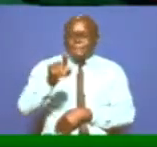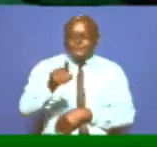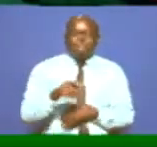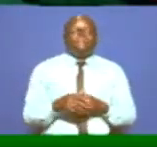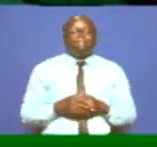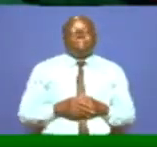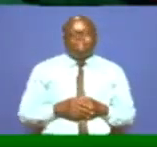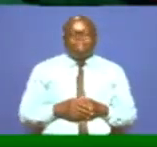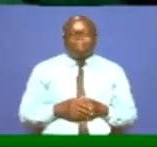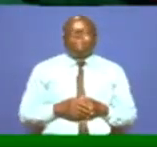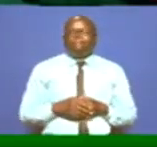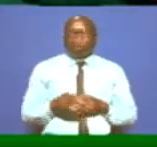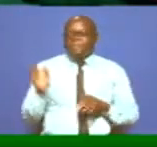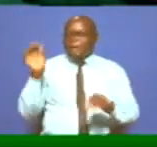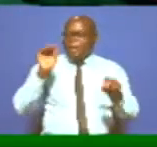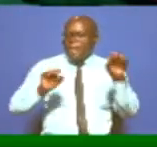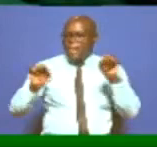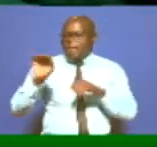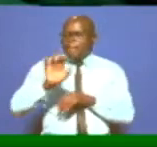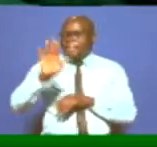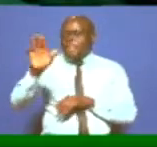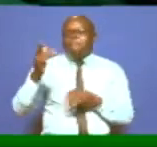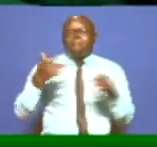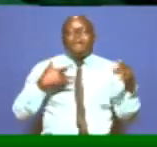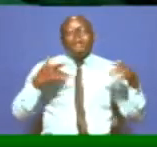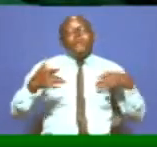and make their input in regards to